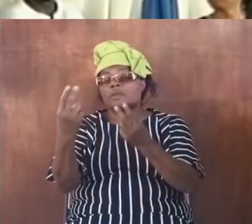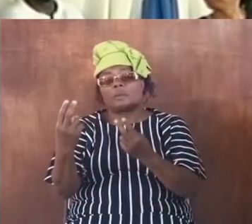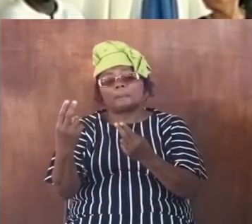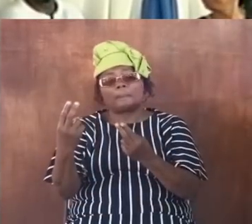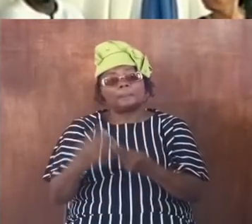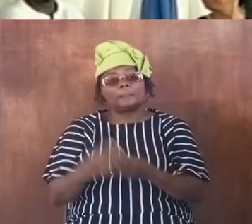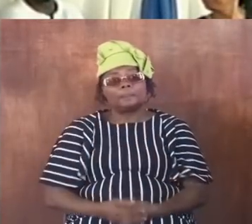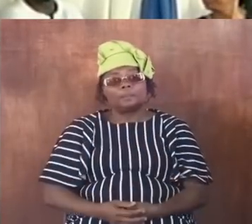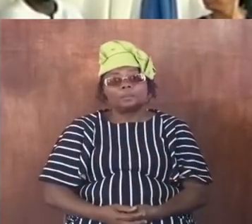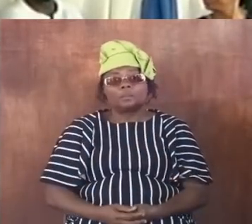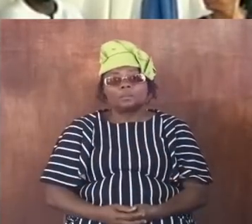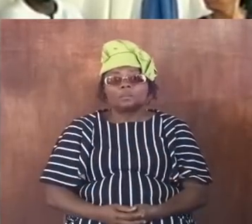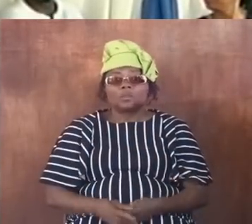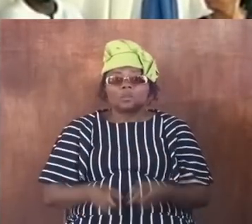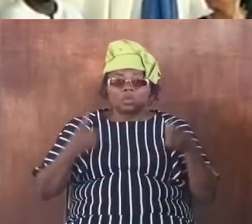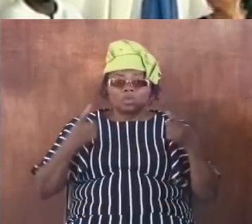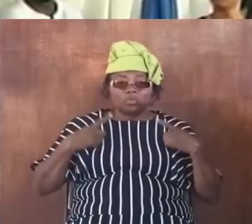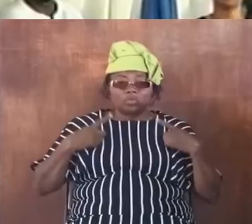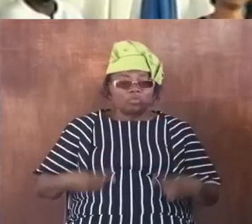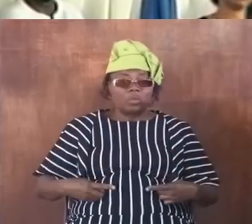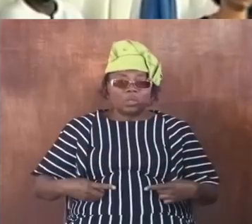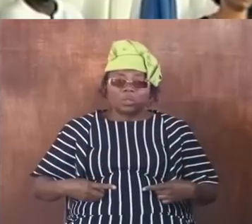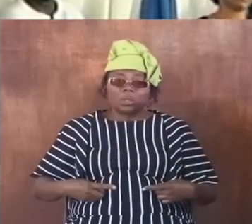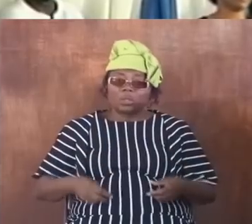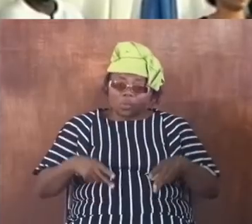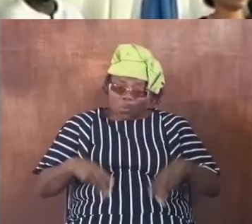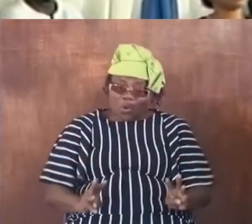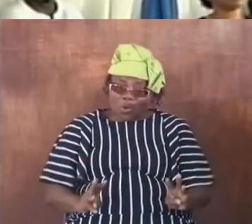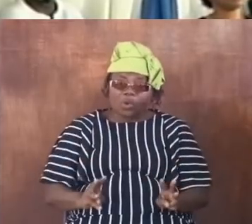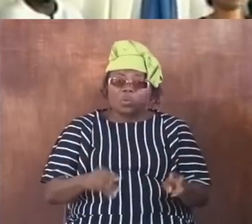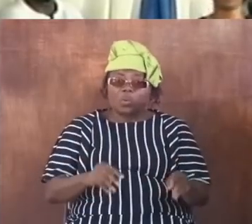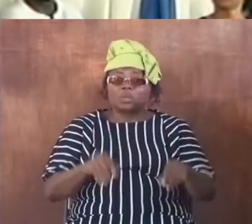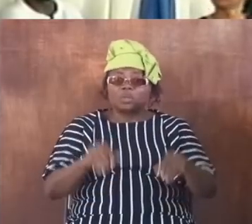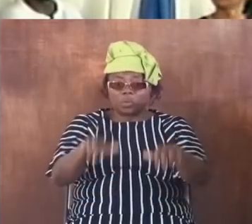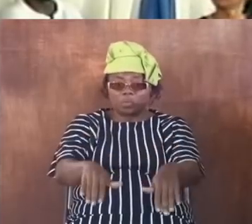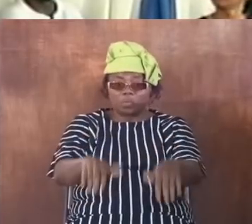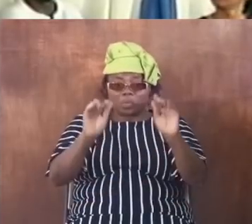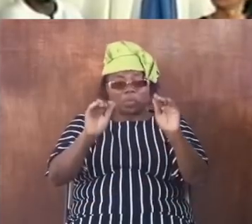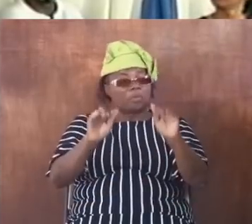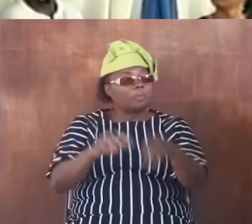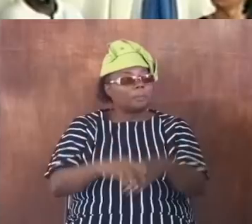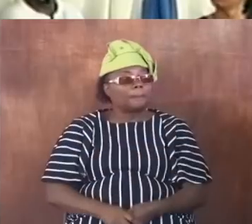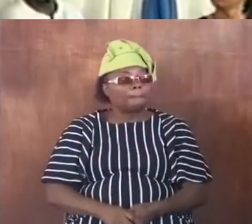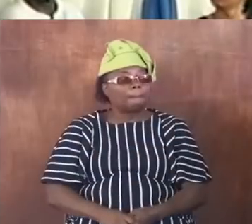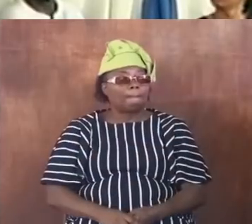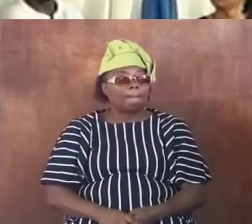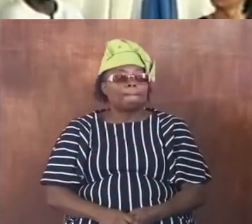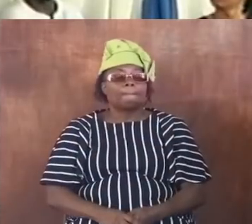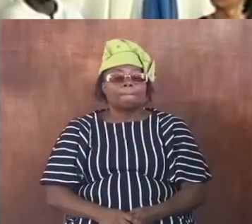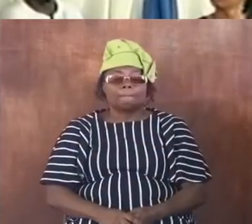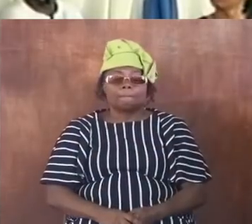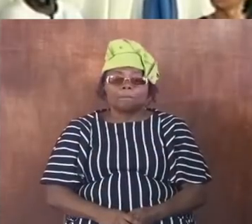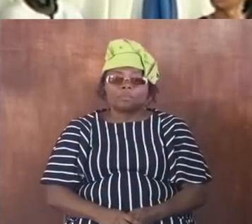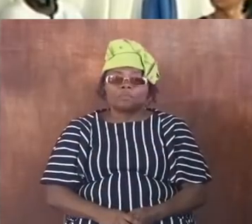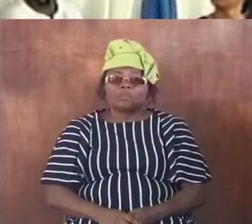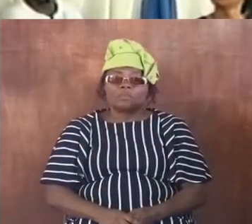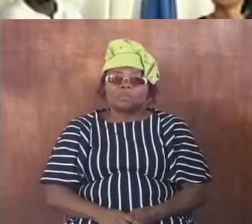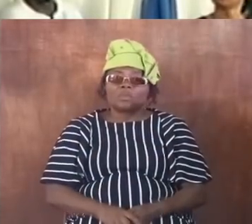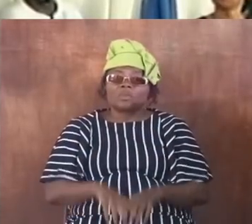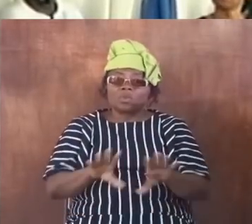Dress the way you want to be buried. And I'm not talking about your literal clothes. I'm talking about your